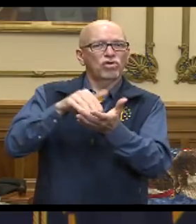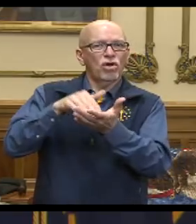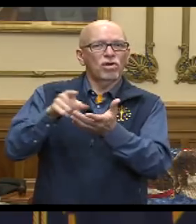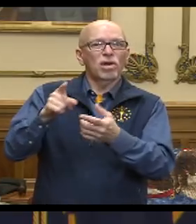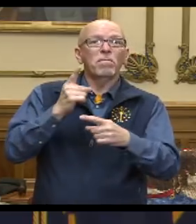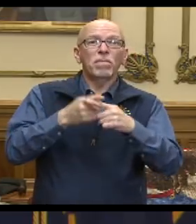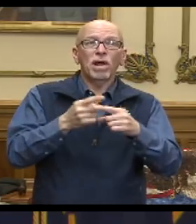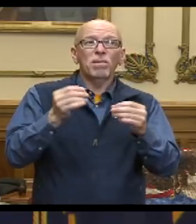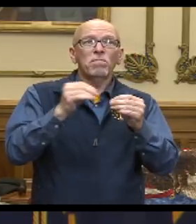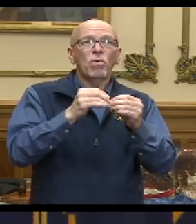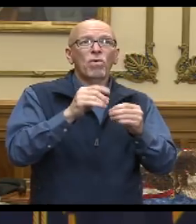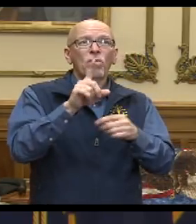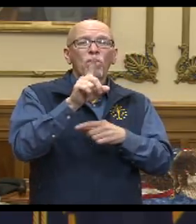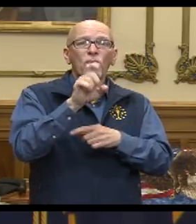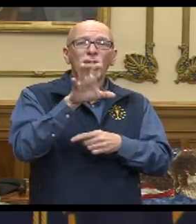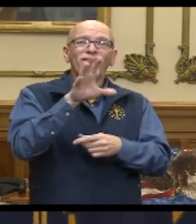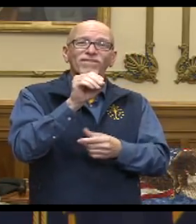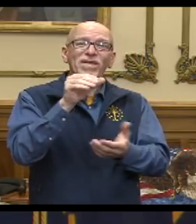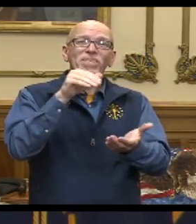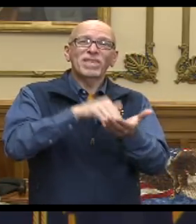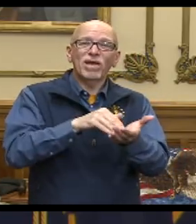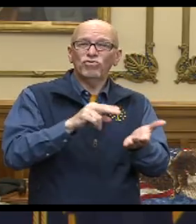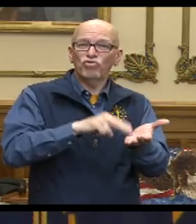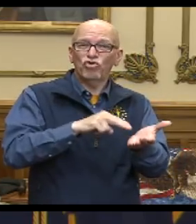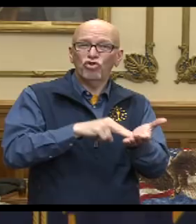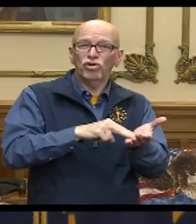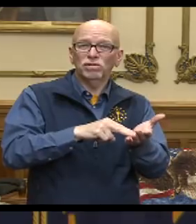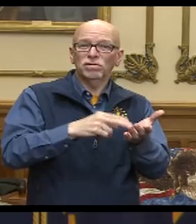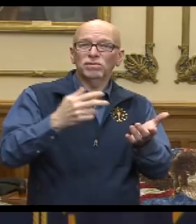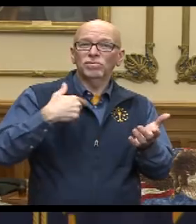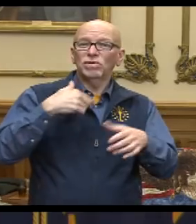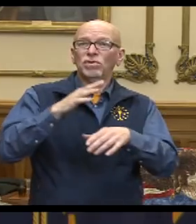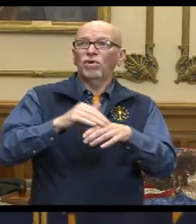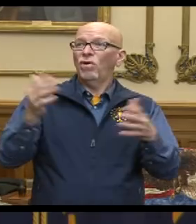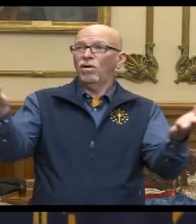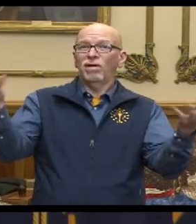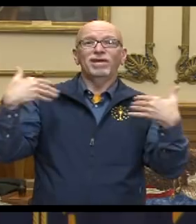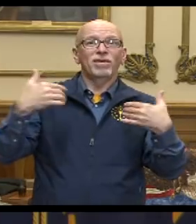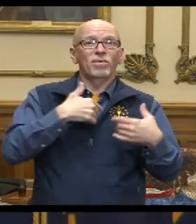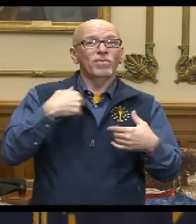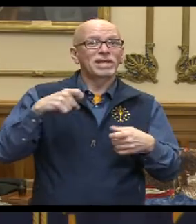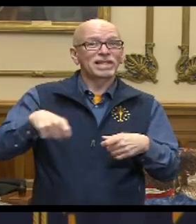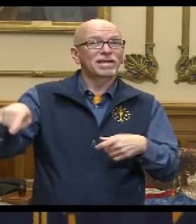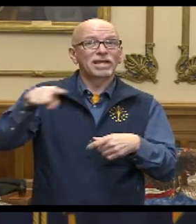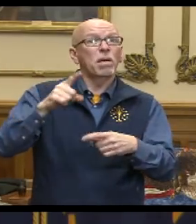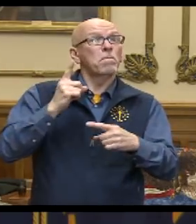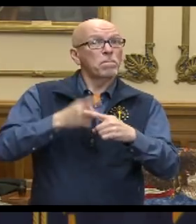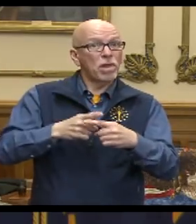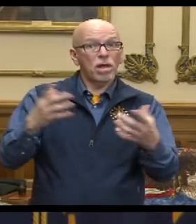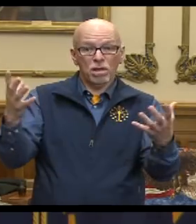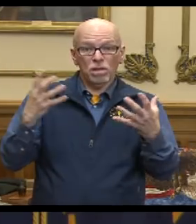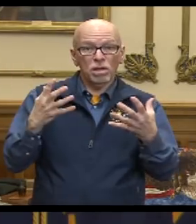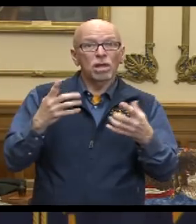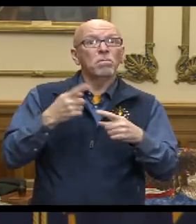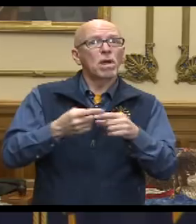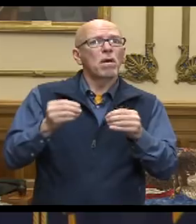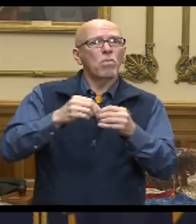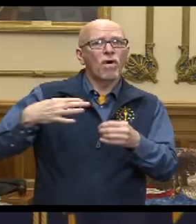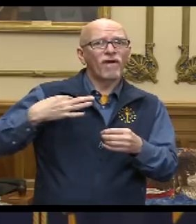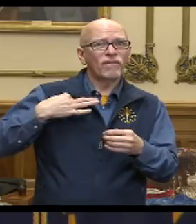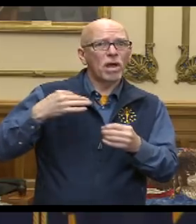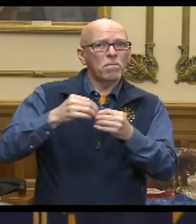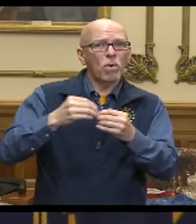than 150,000 nurses. Joining them were thousands of more